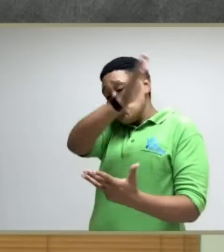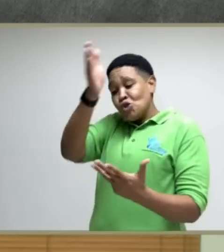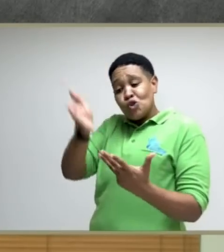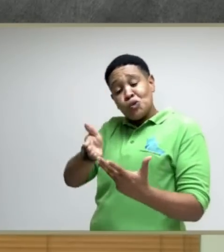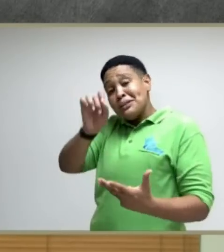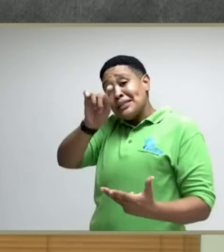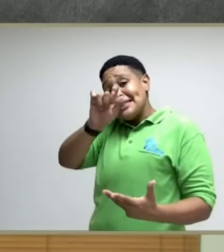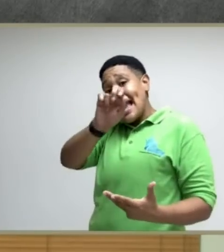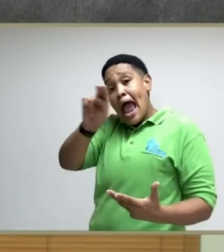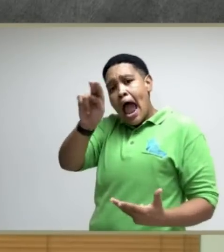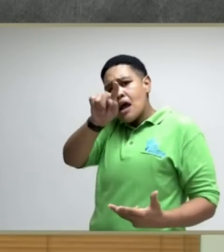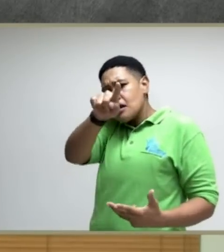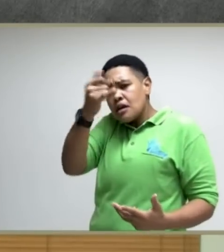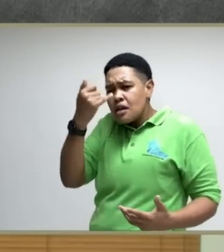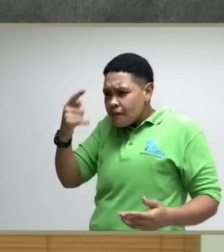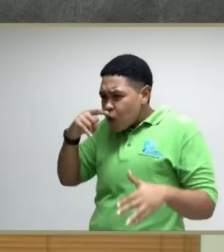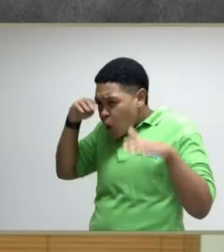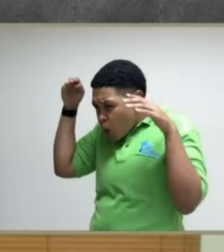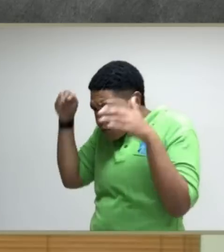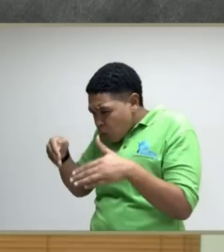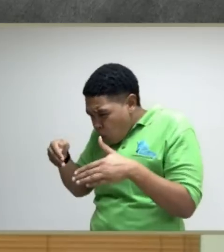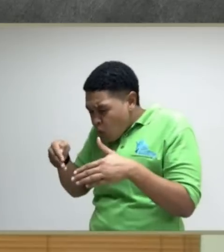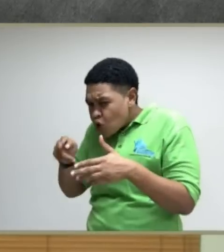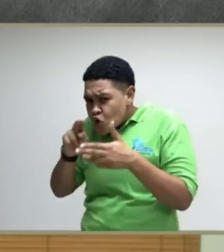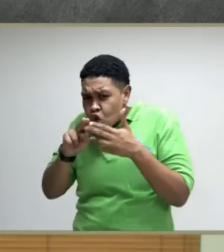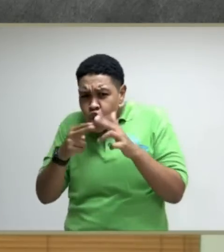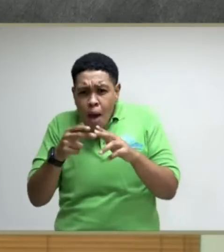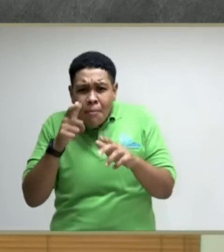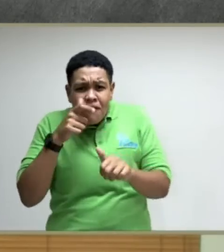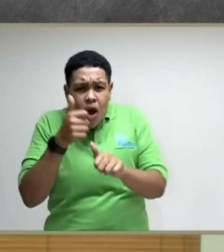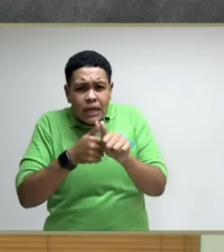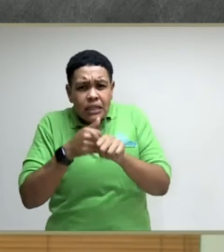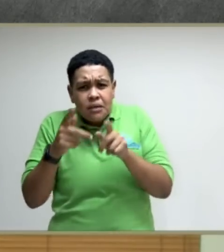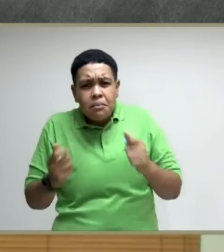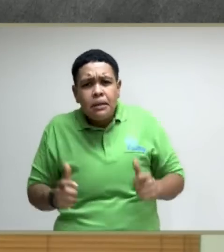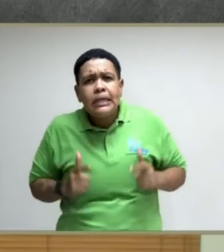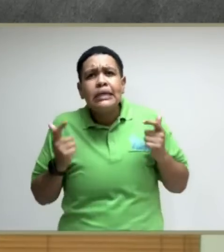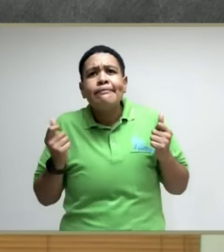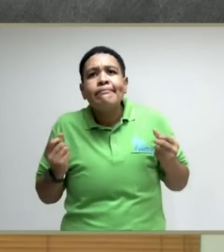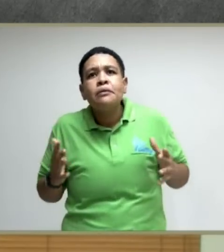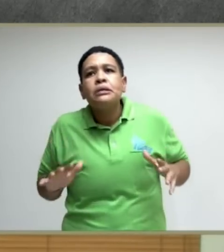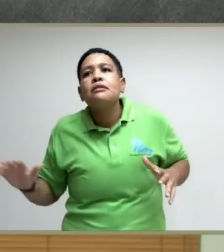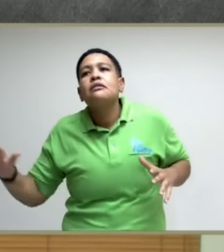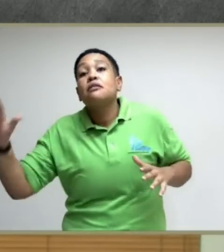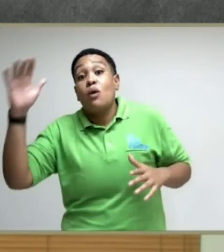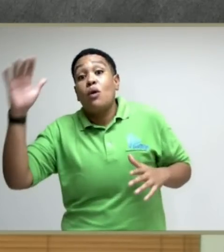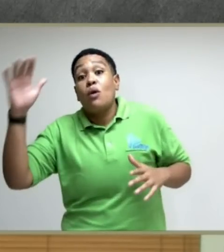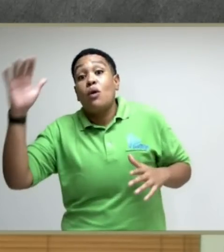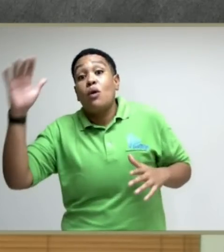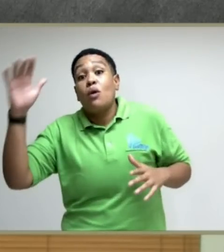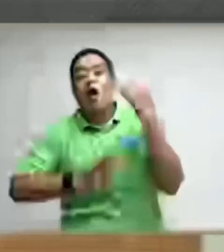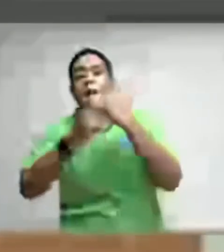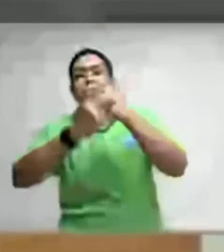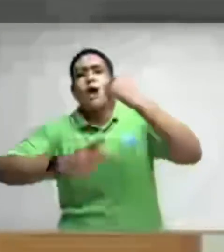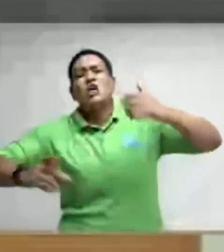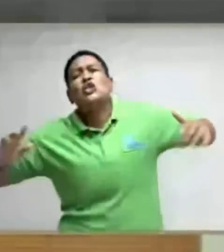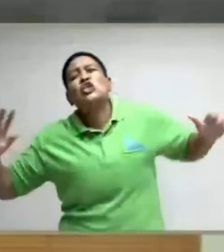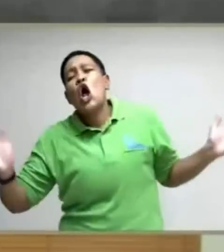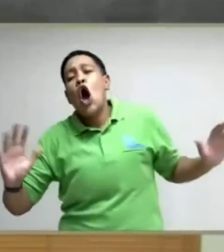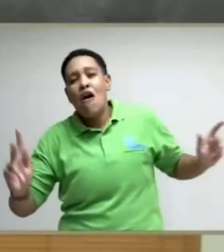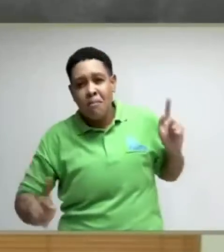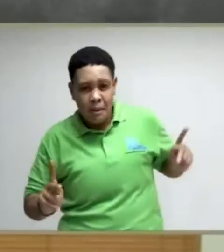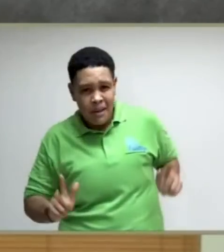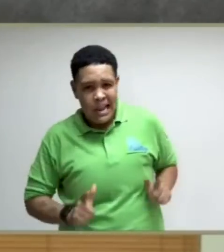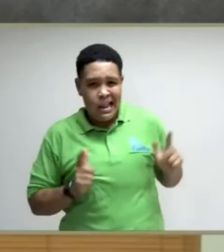However, if you look at the number of cases per population, because some parishes have a larger number of